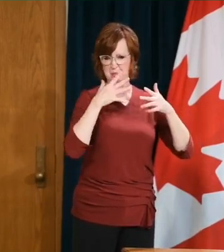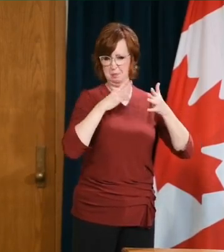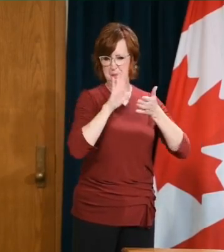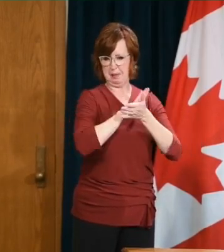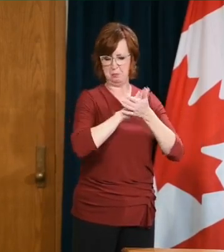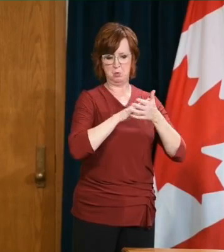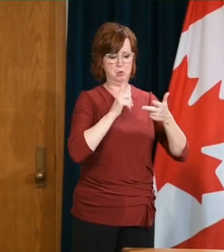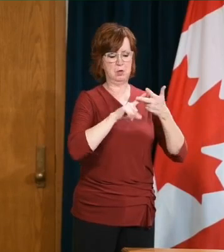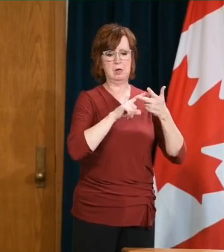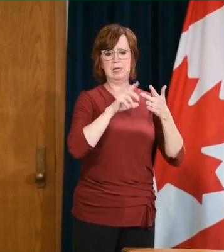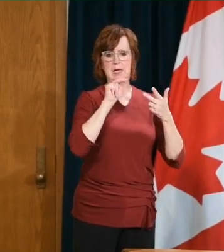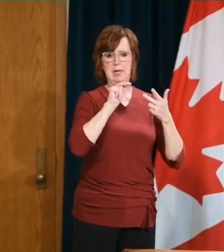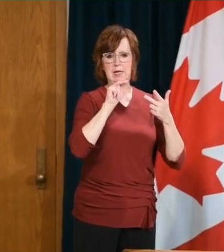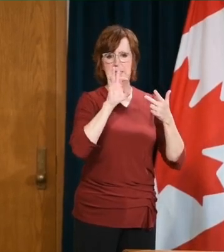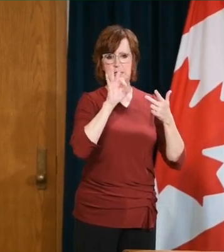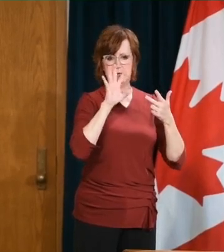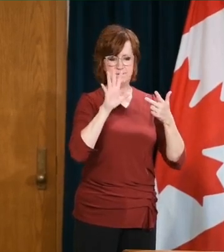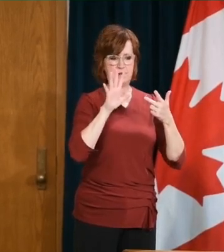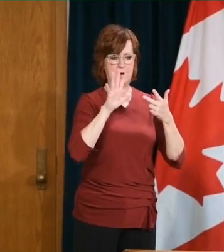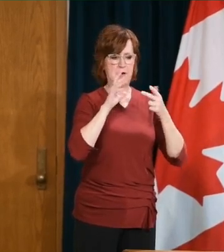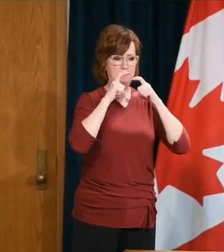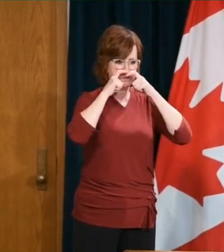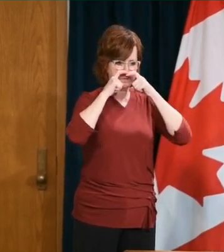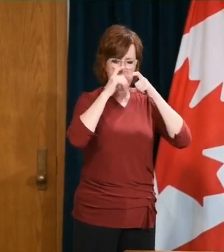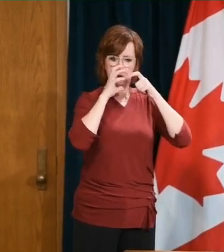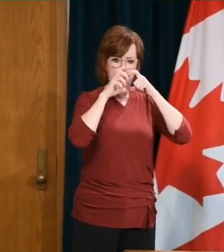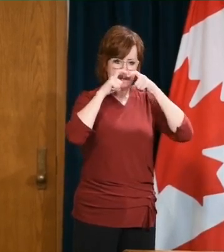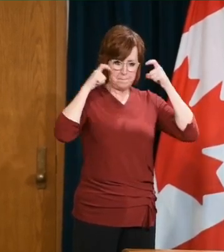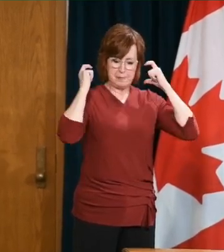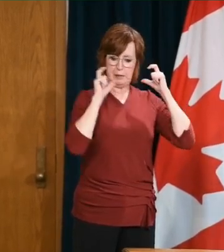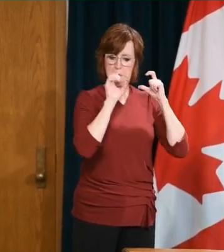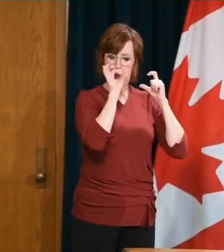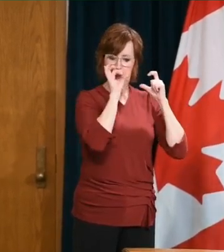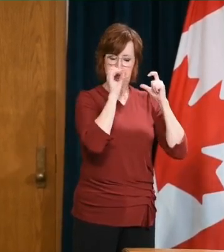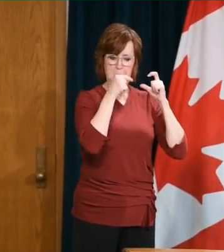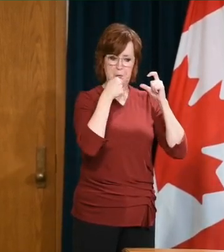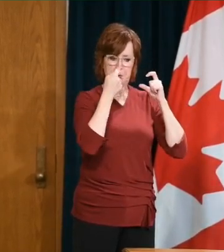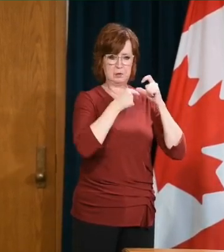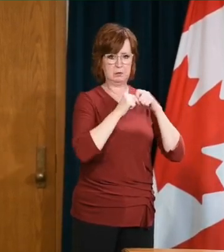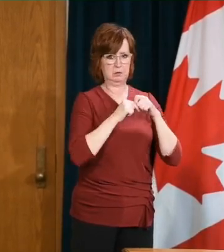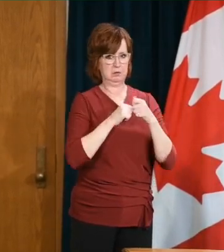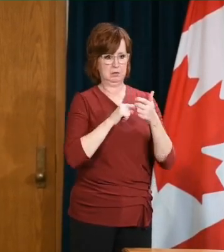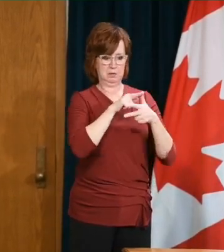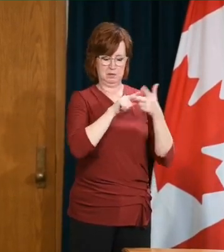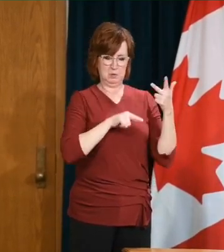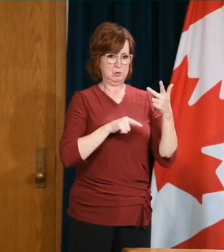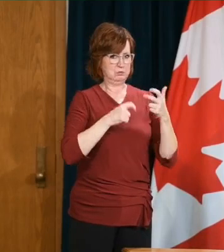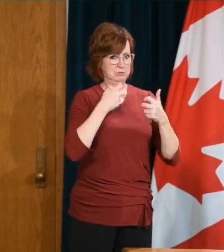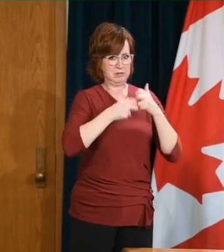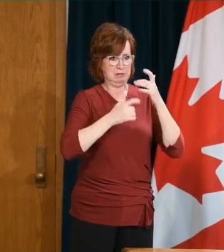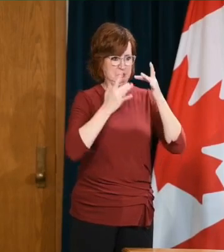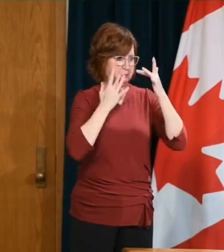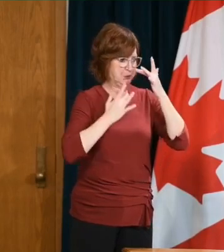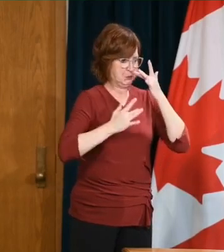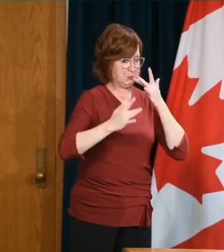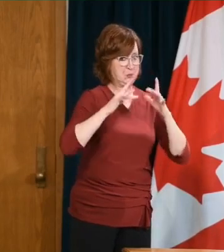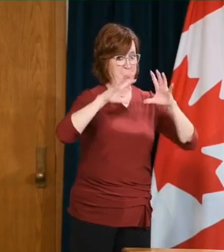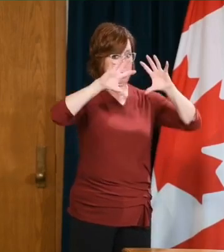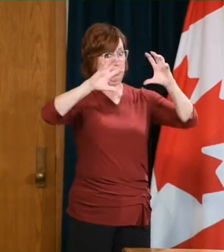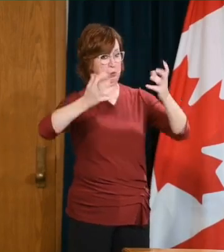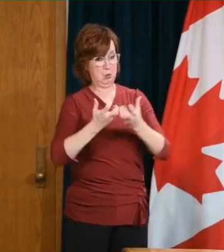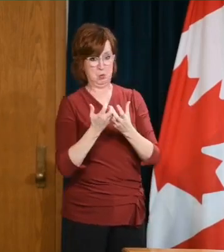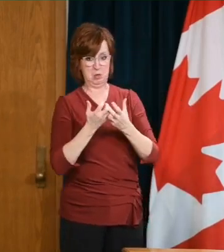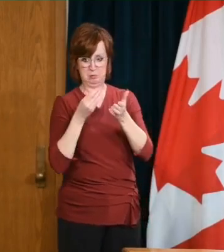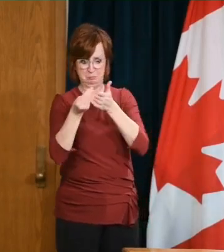be utilized in ICU, they are in short supply around the world, and you are seeing countries that otherwise wouldn't